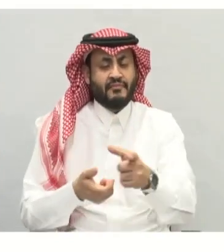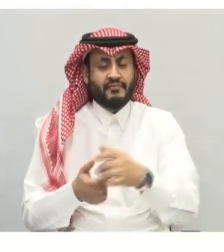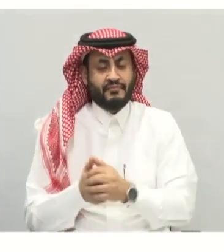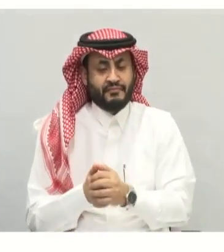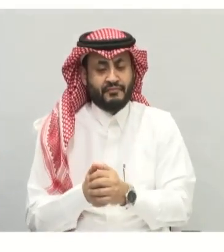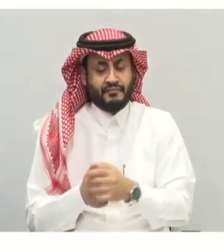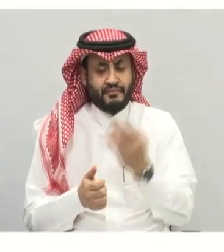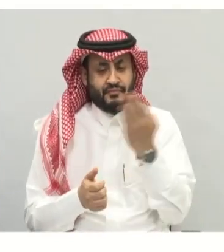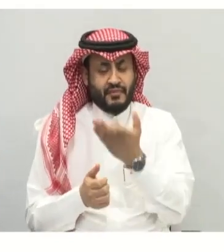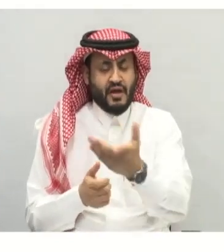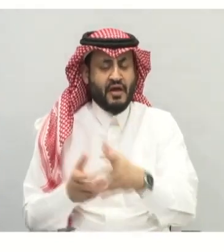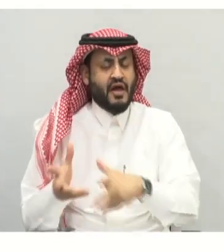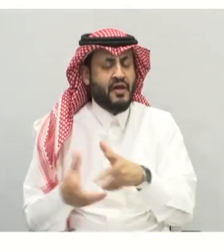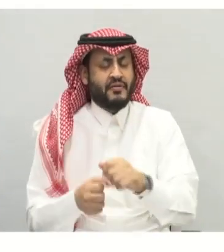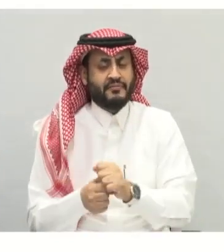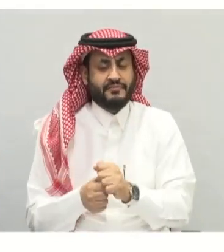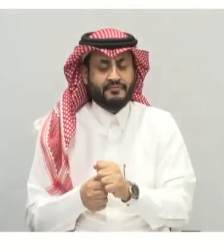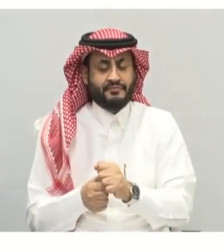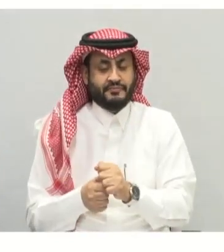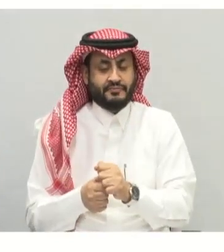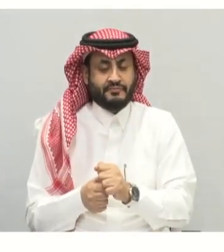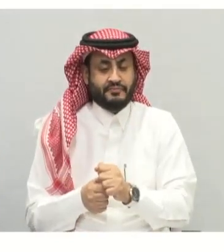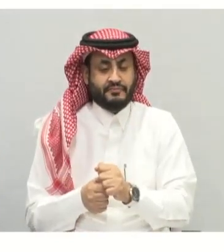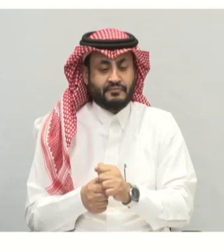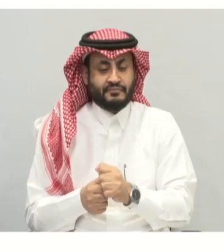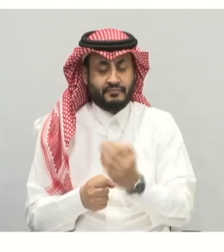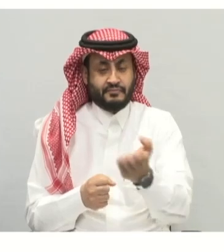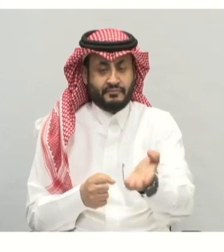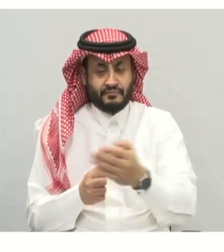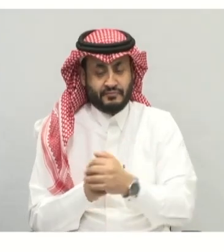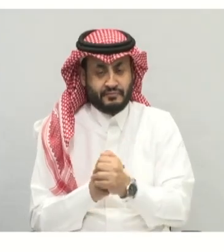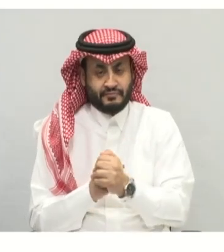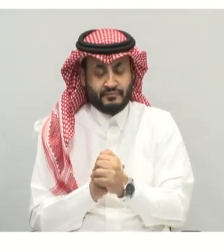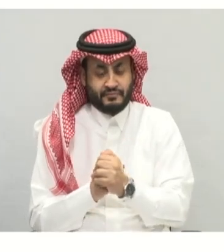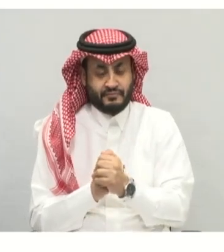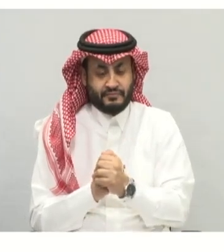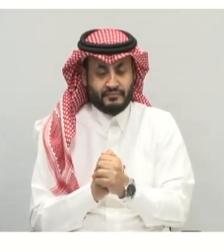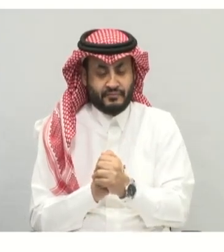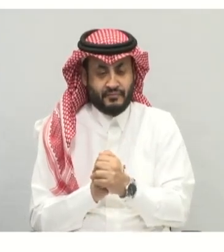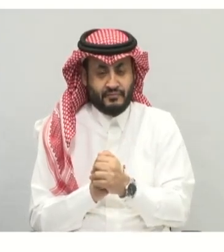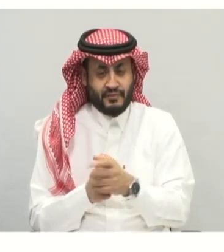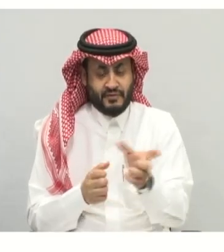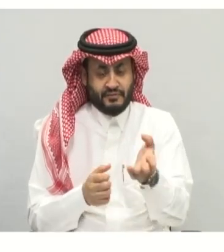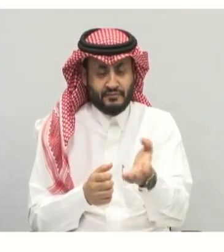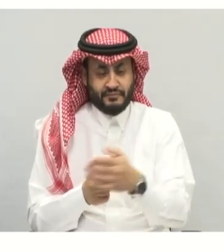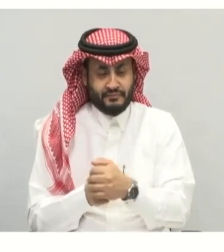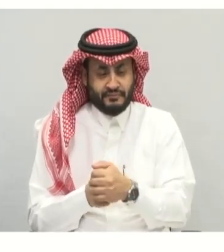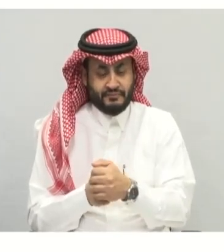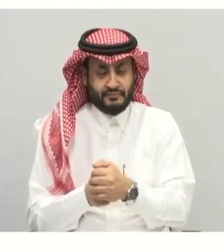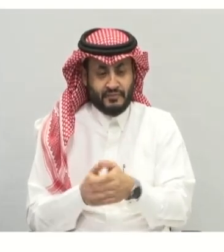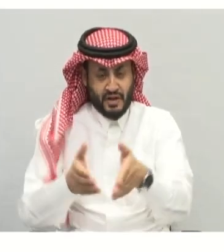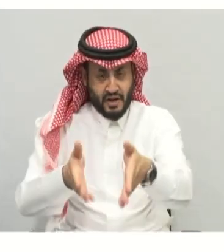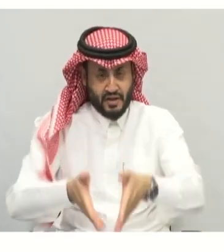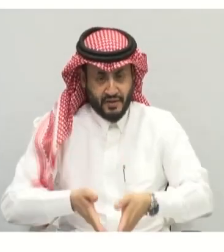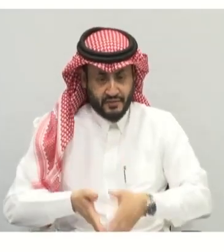the following situation in your country and we have expressed the sentences like this standing in line